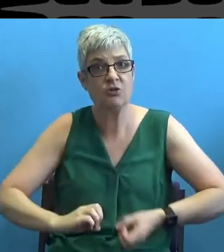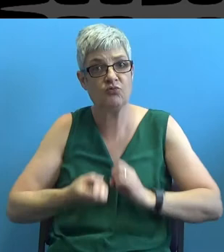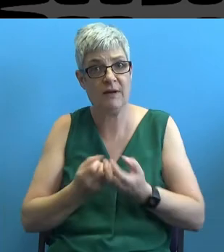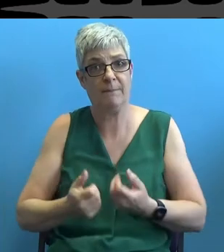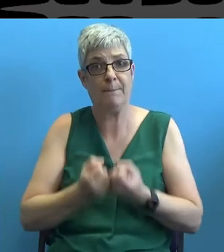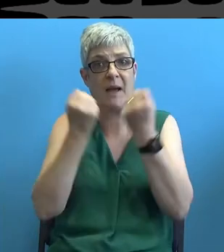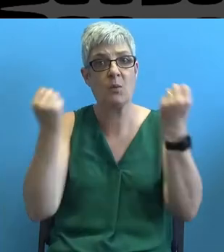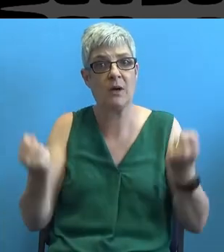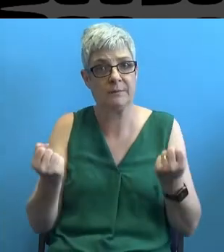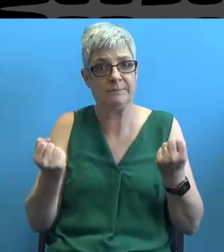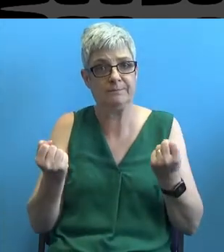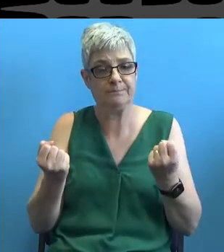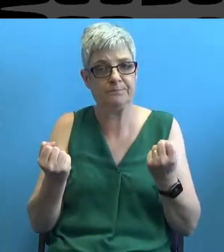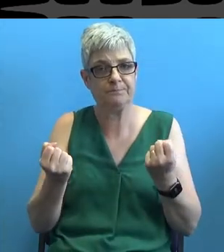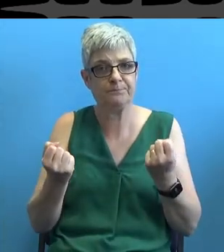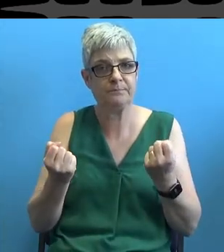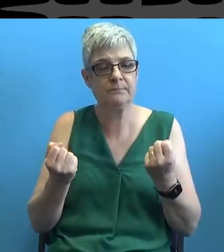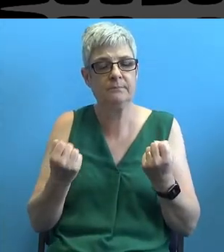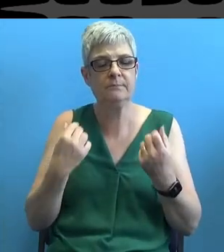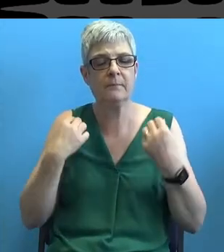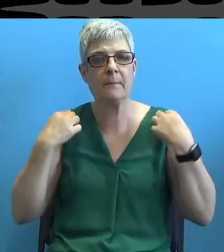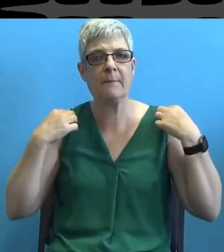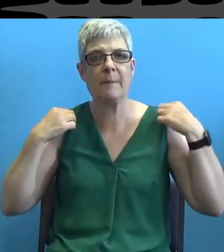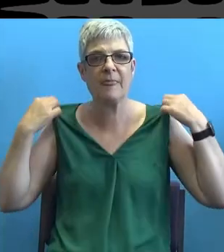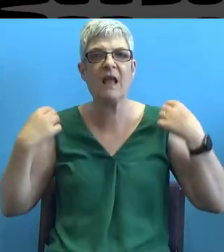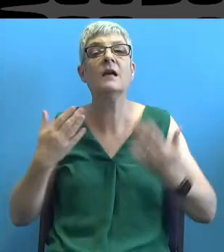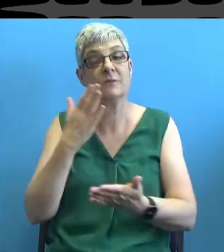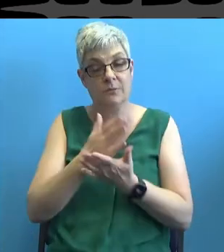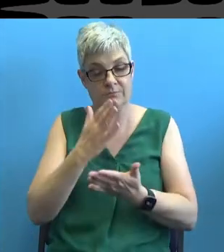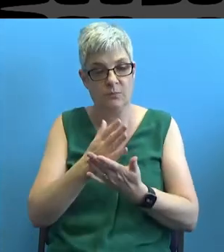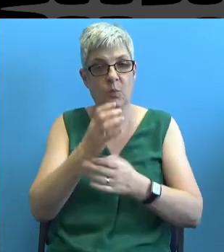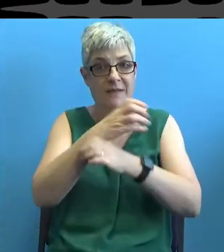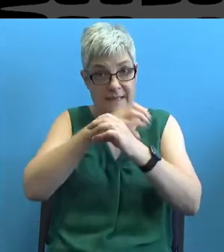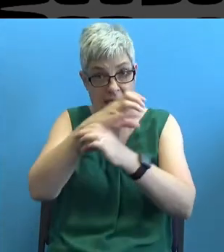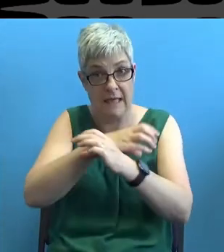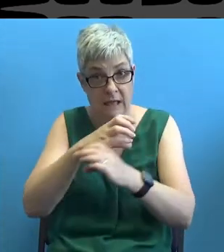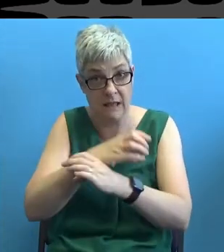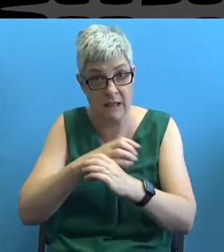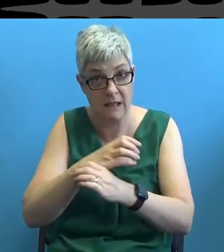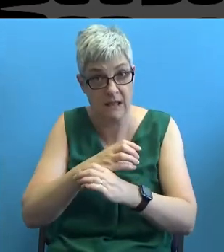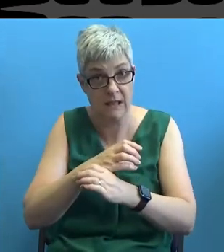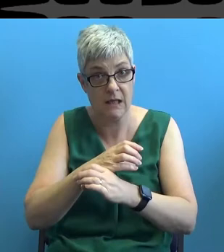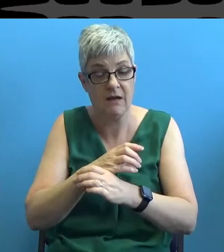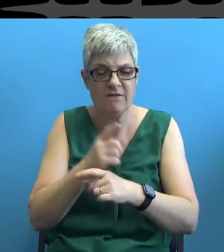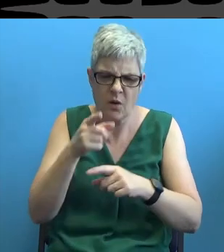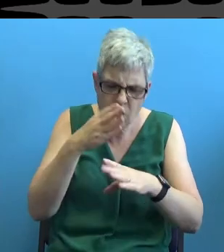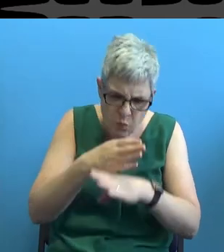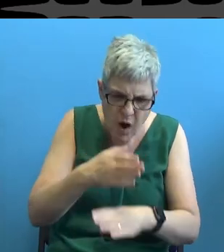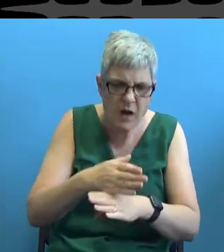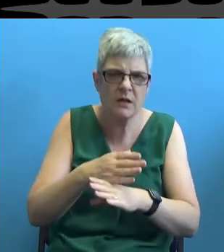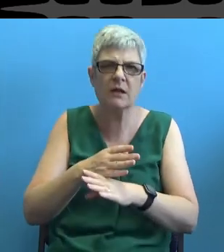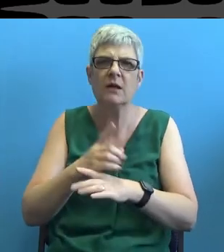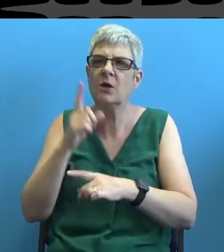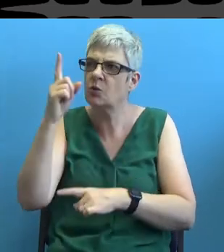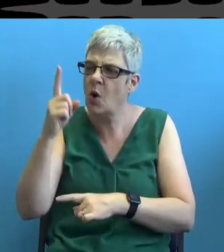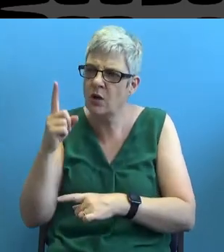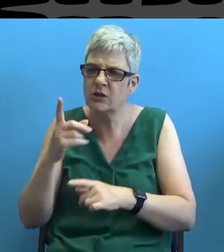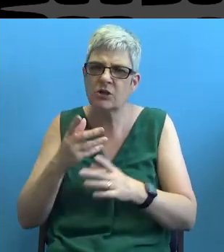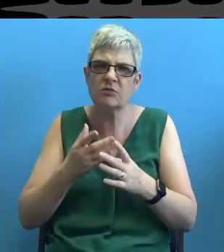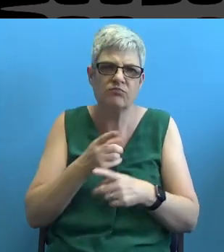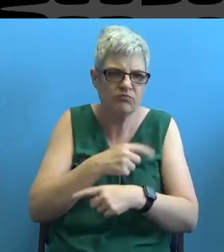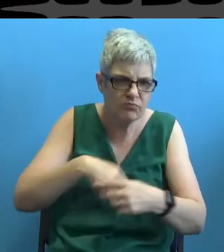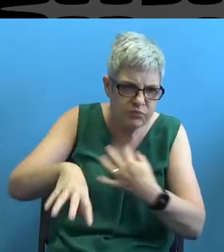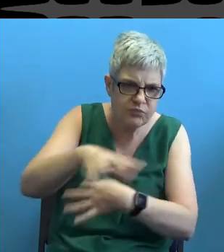And so we seek for that work, that movement of God among us